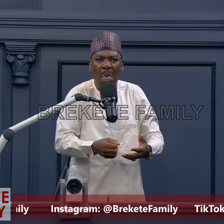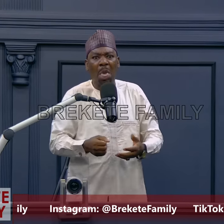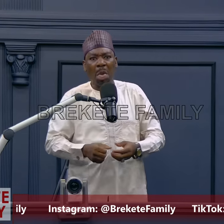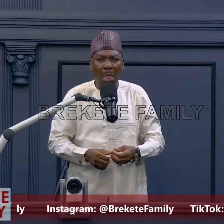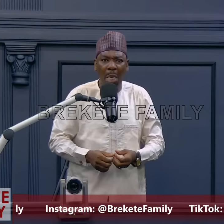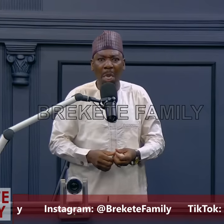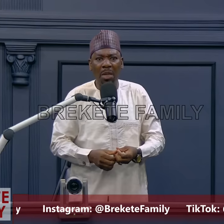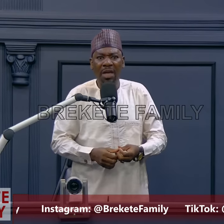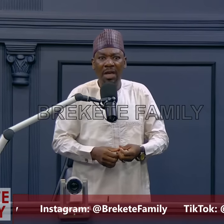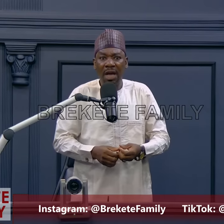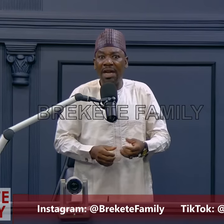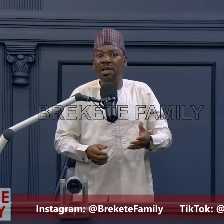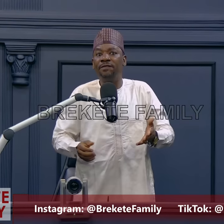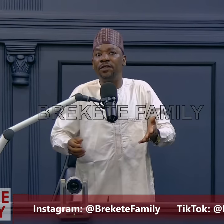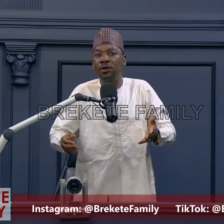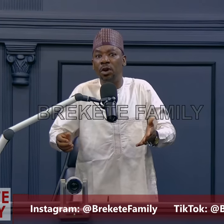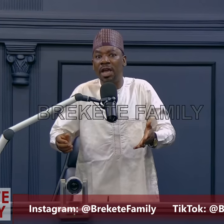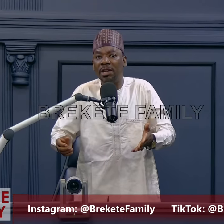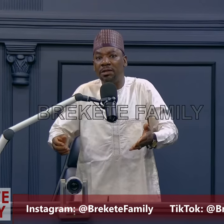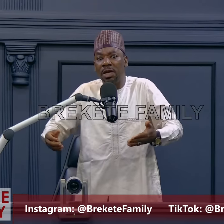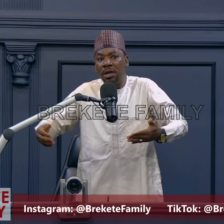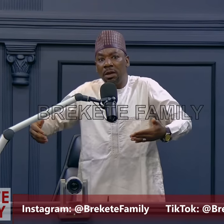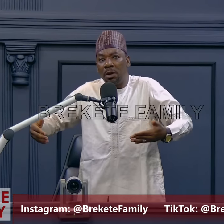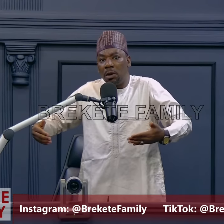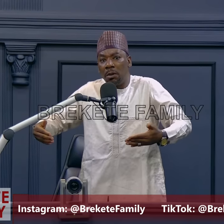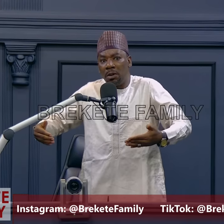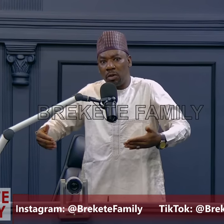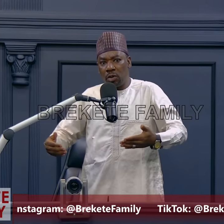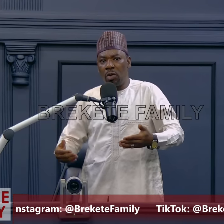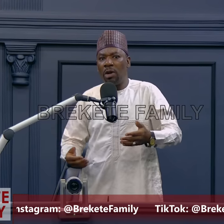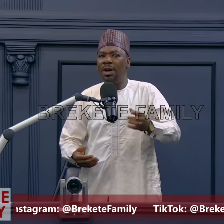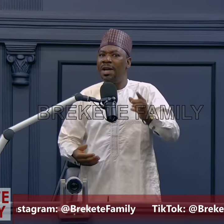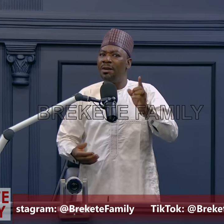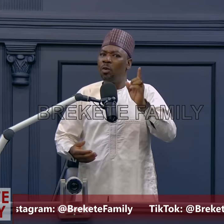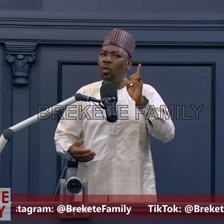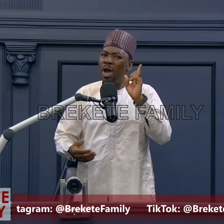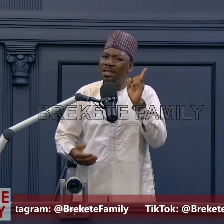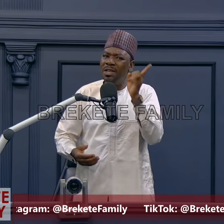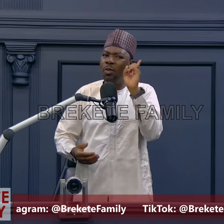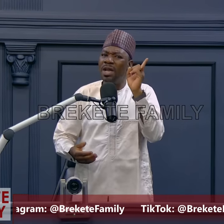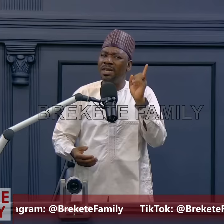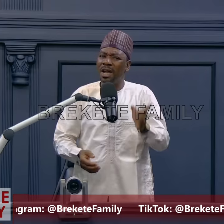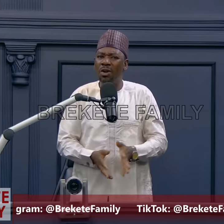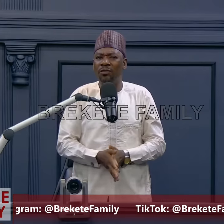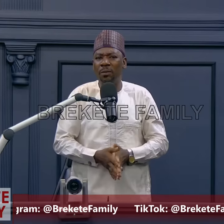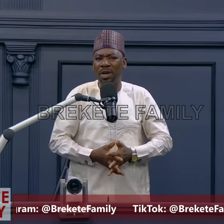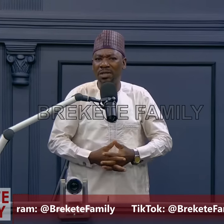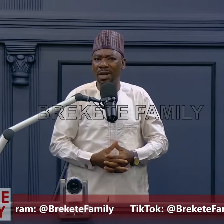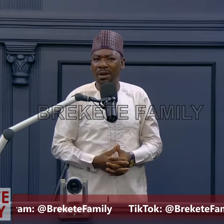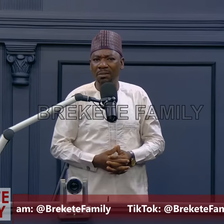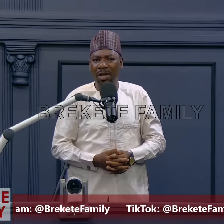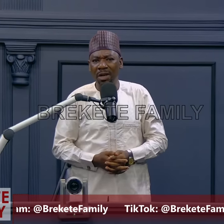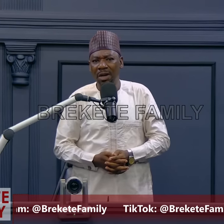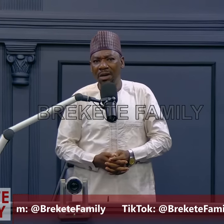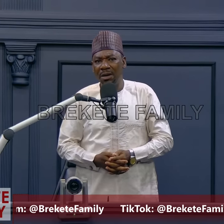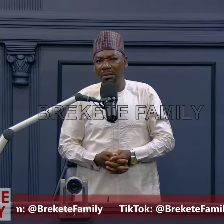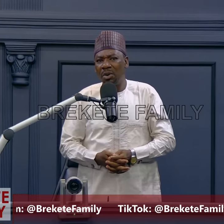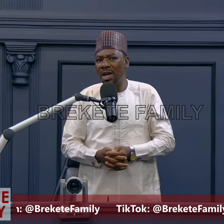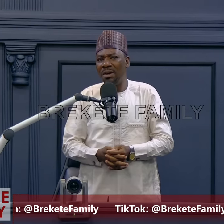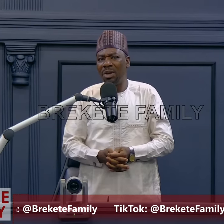will and if you not get or do one thing where I thank God for